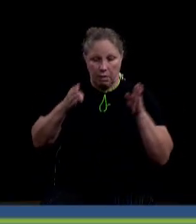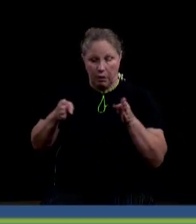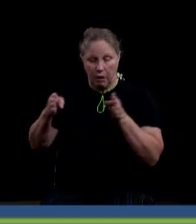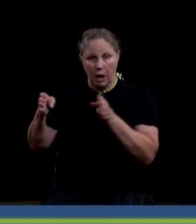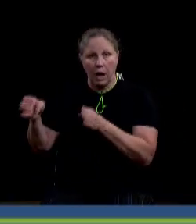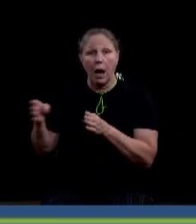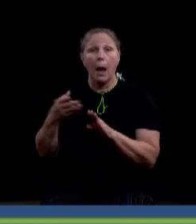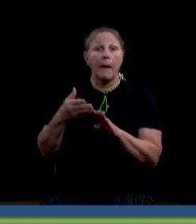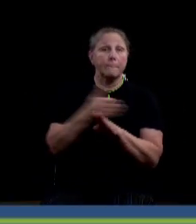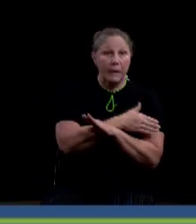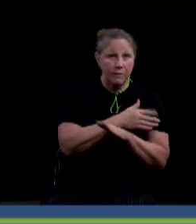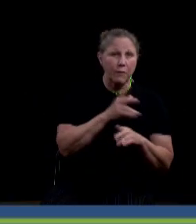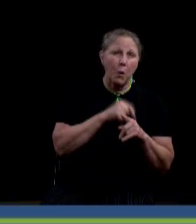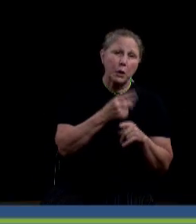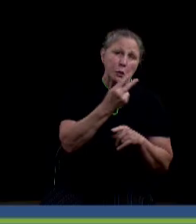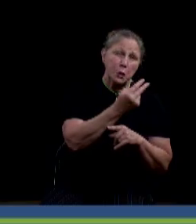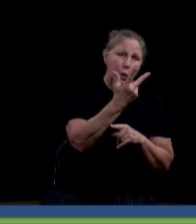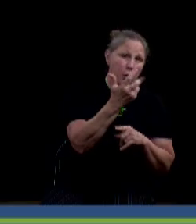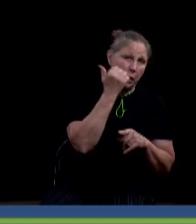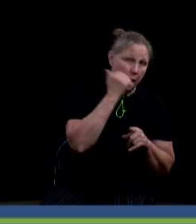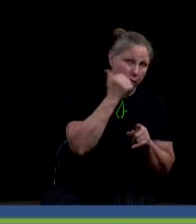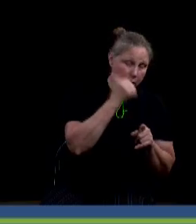now we're averaging 30 cases per day.